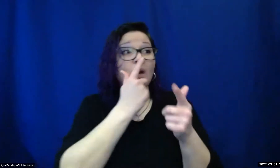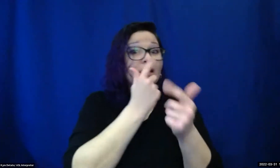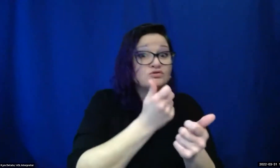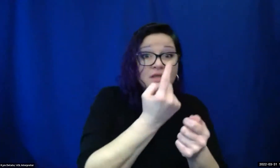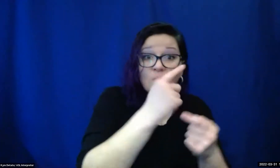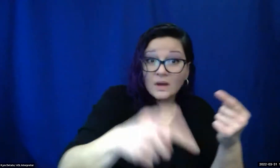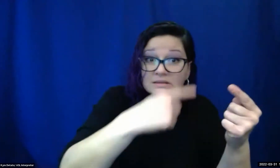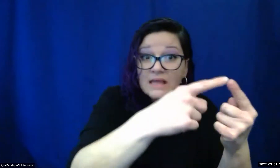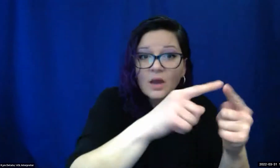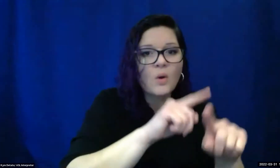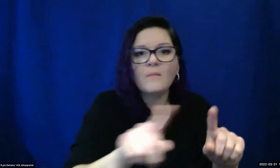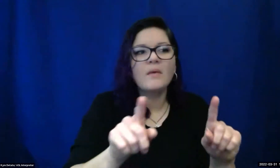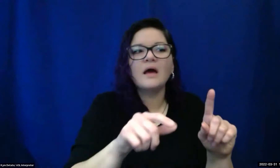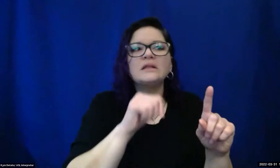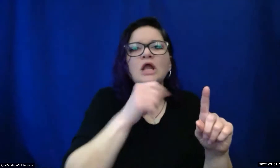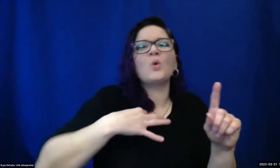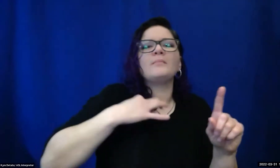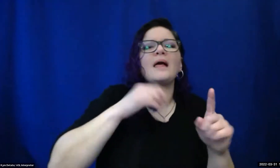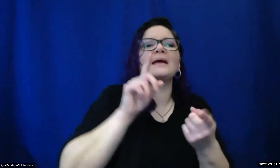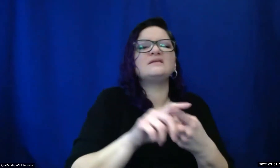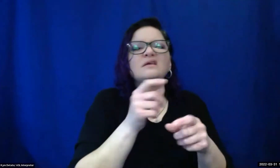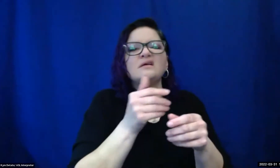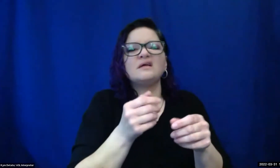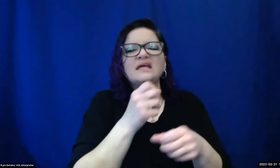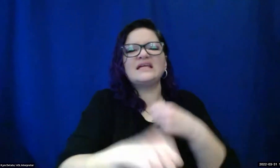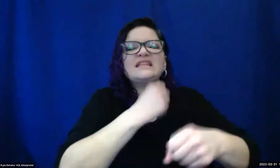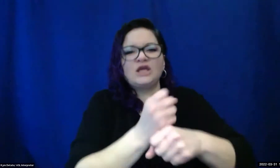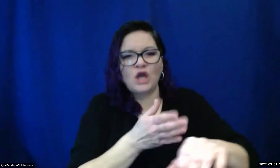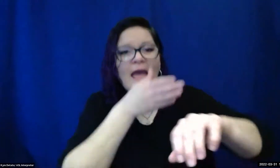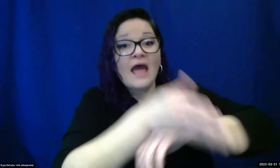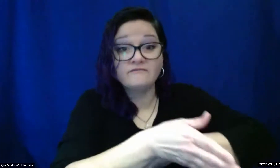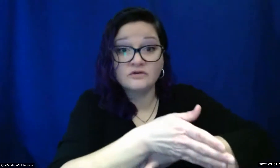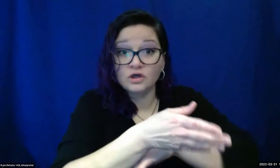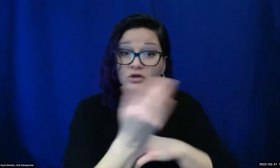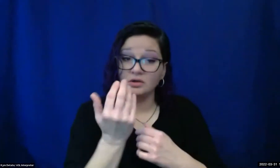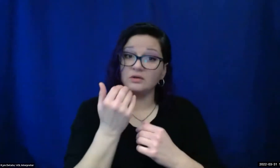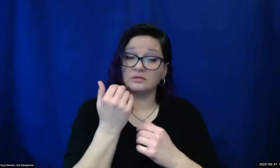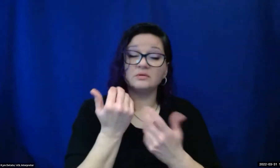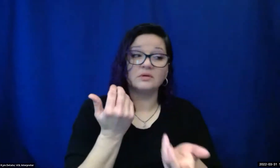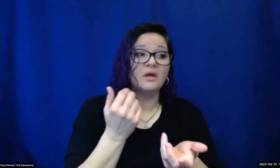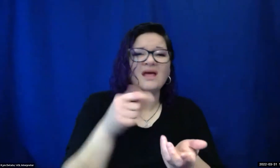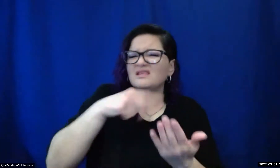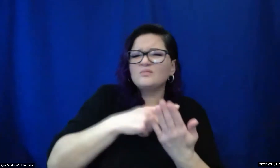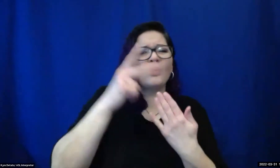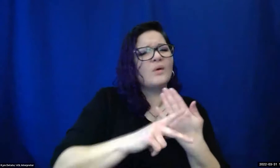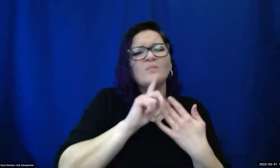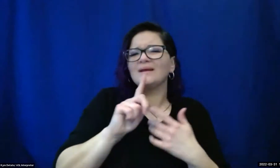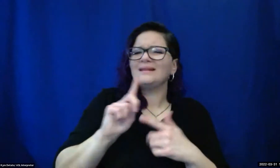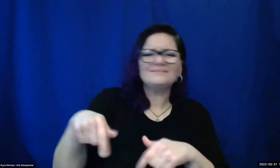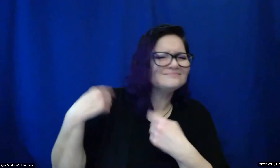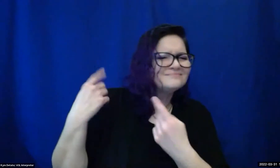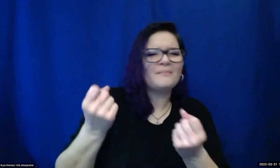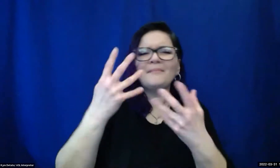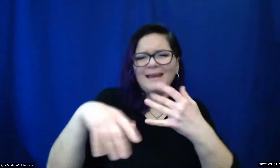but don't actually apply until the following year. This is a program that we've had for many years, so we do